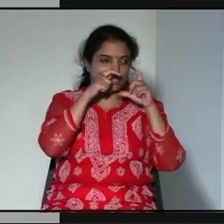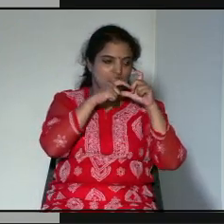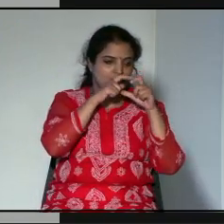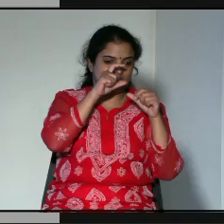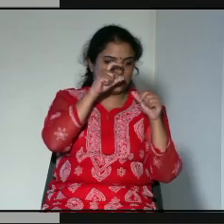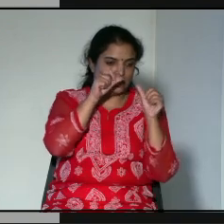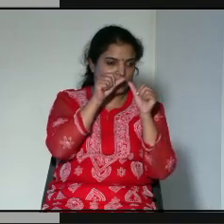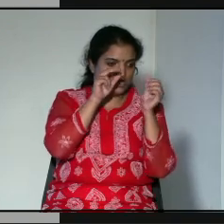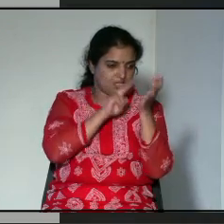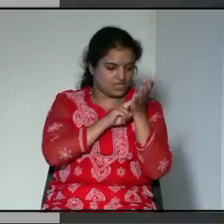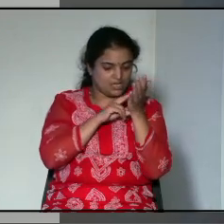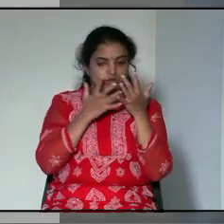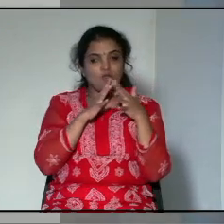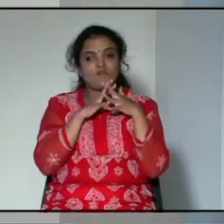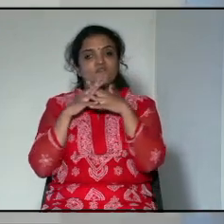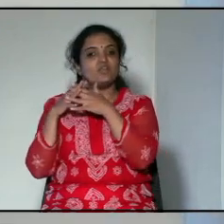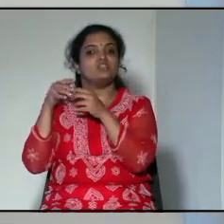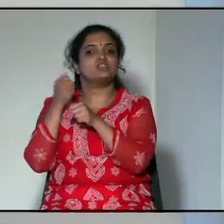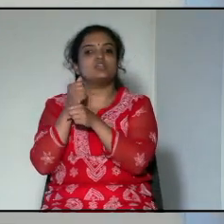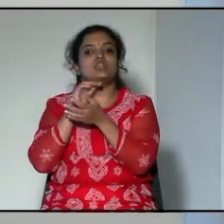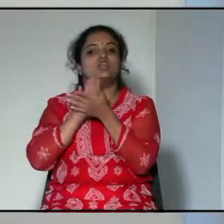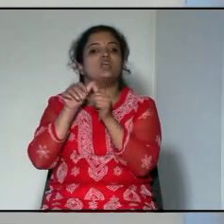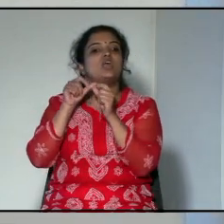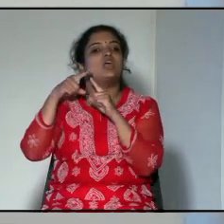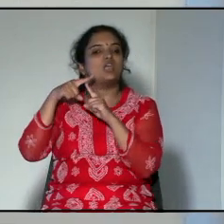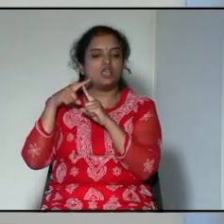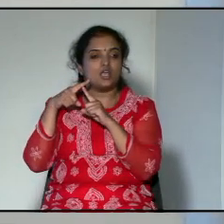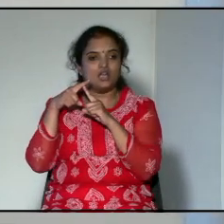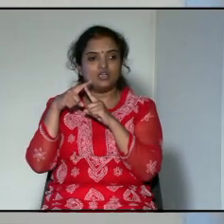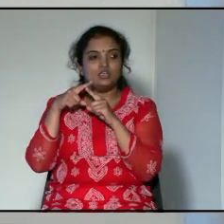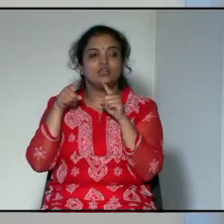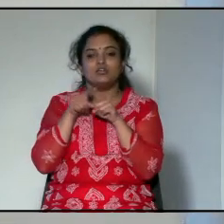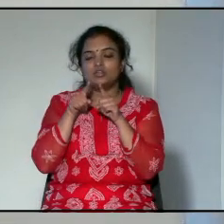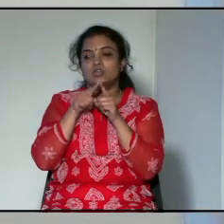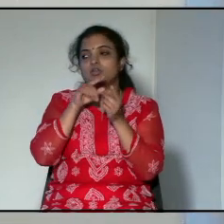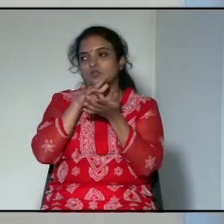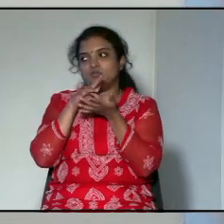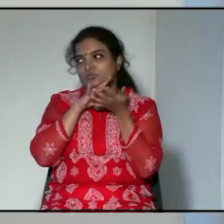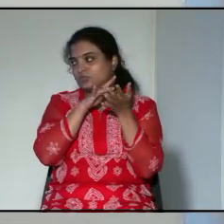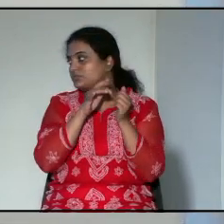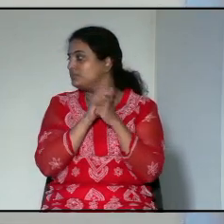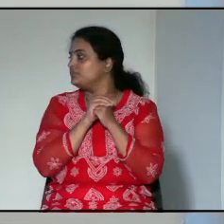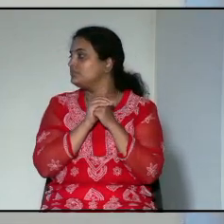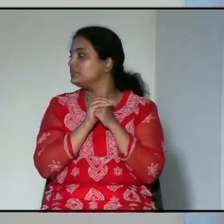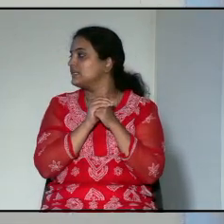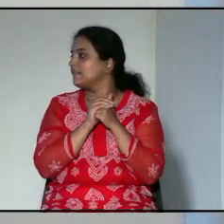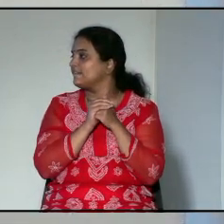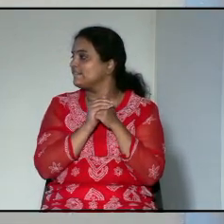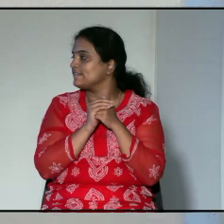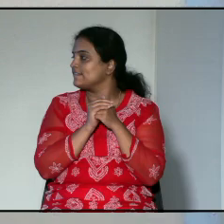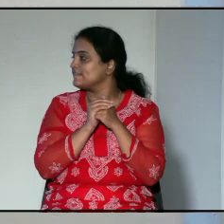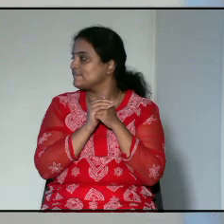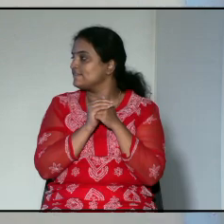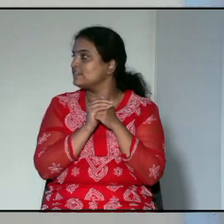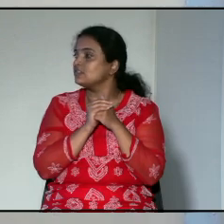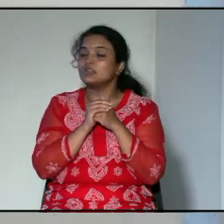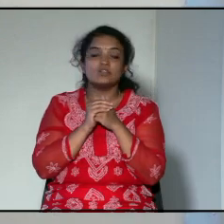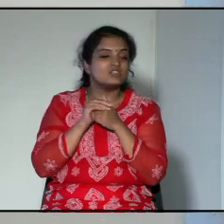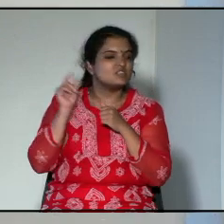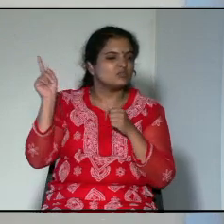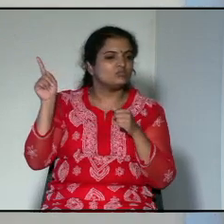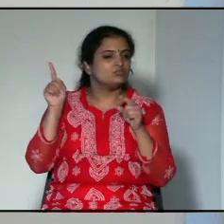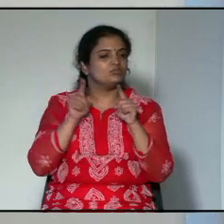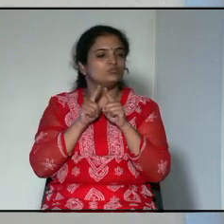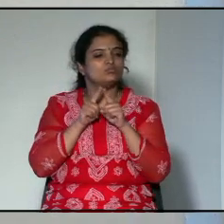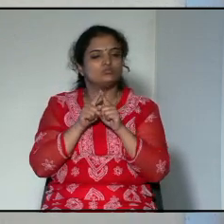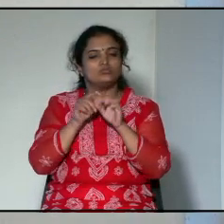Ghats, and in the Tibetan Buddhist monasteries in the high altitudes of the Western Himalayas. The figure of the divine